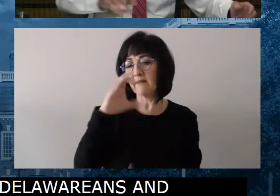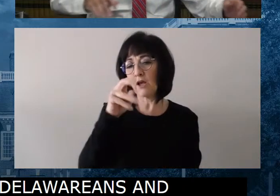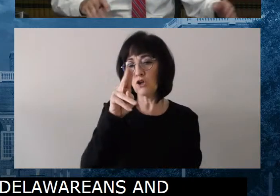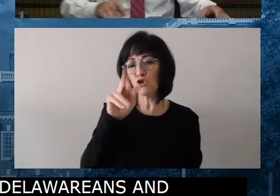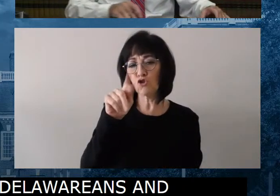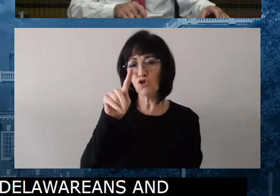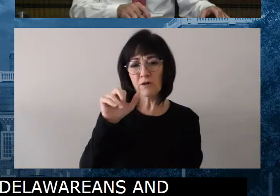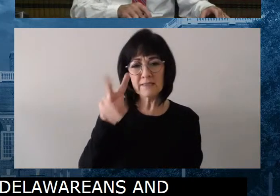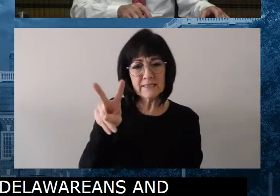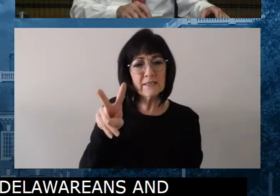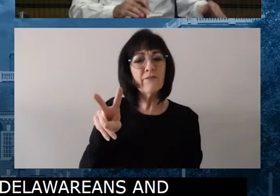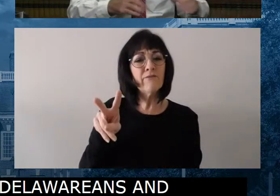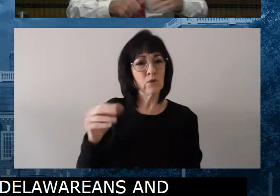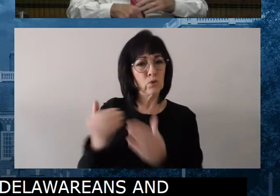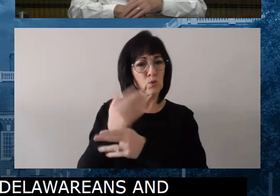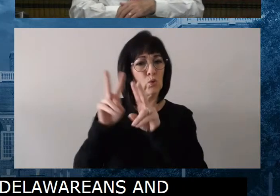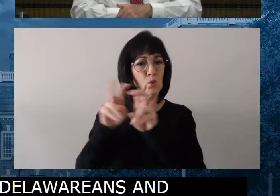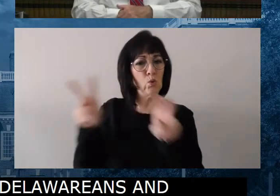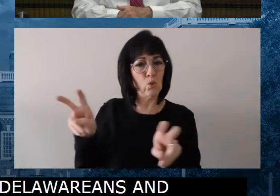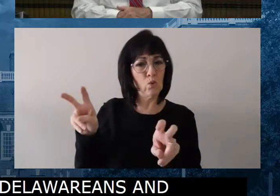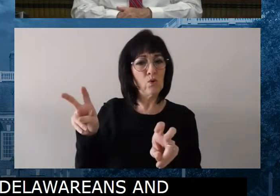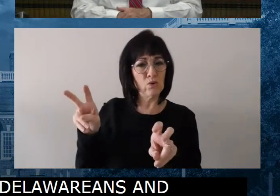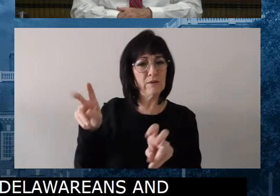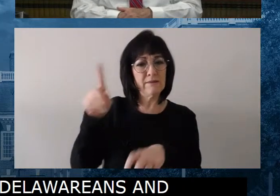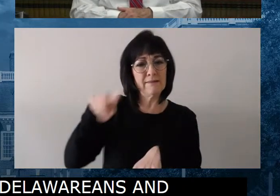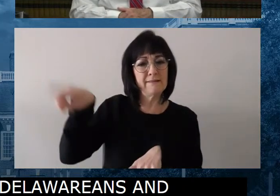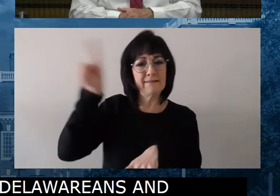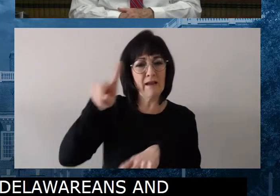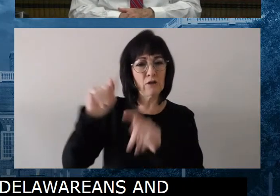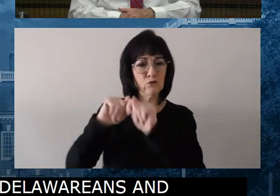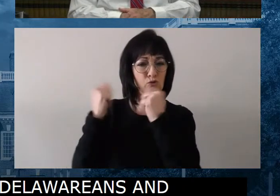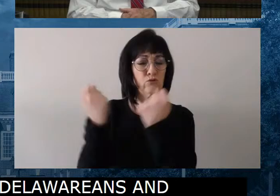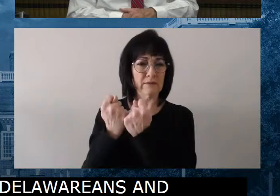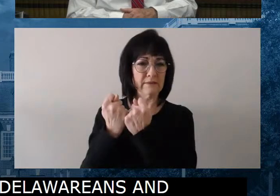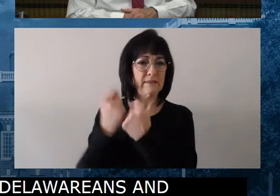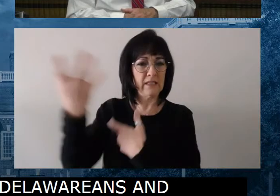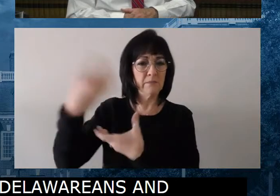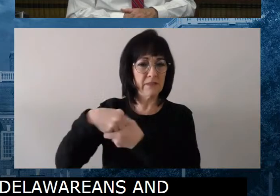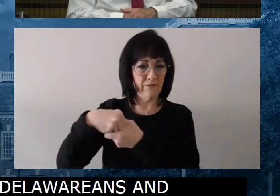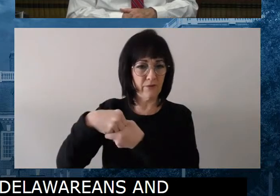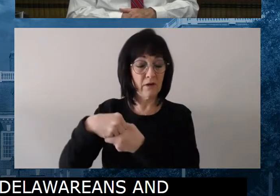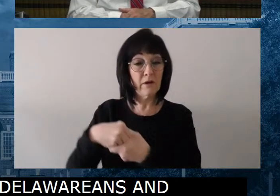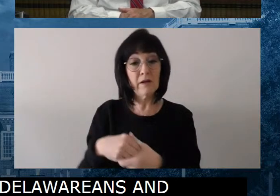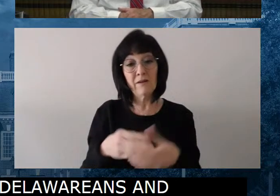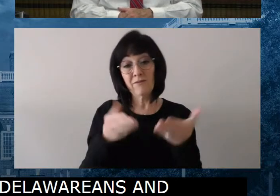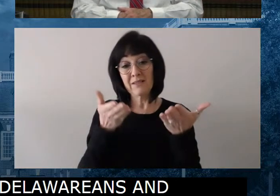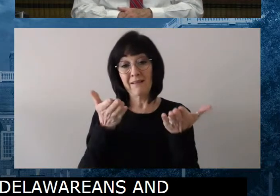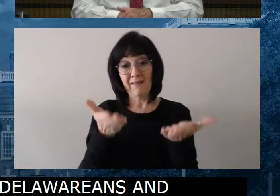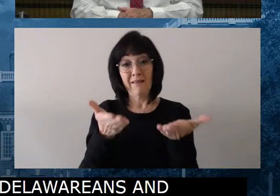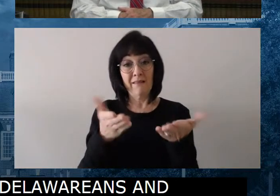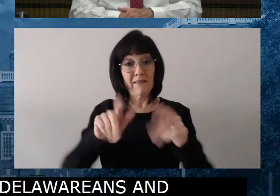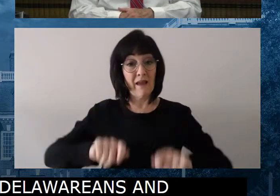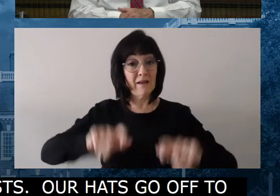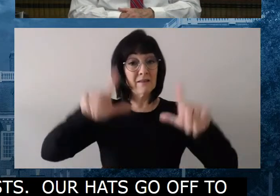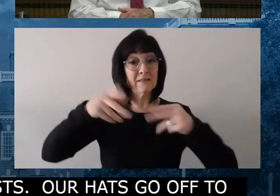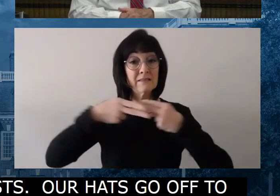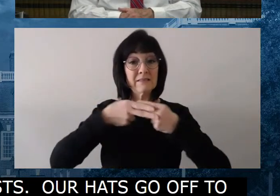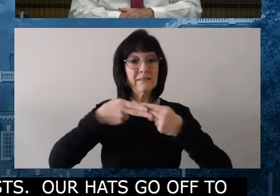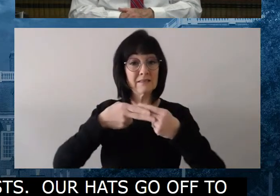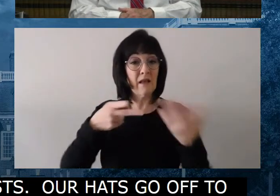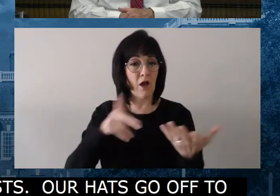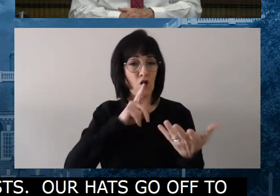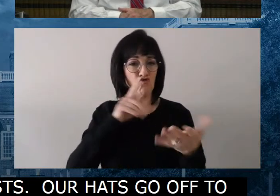really have helped us. Here's the picture that really tells the story of COVID-19 over the last year in the state of